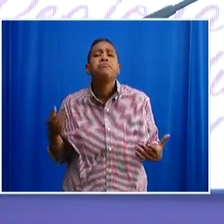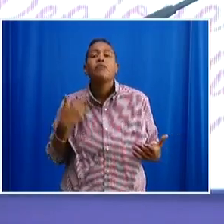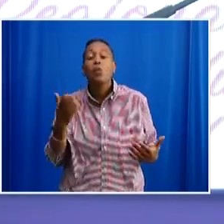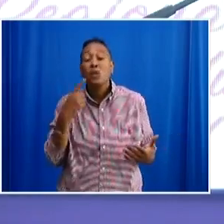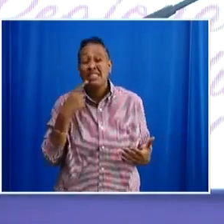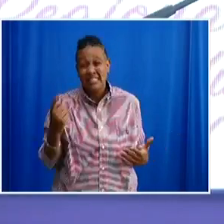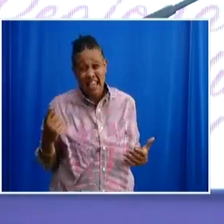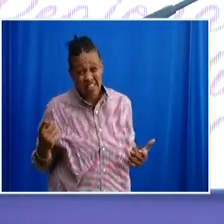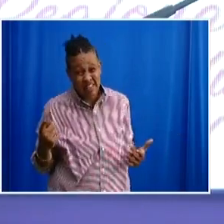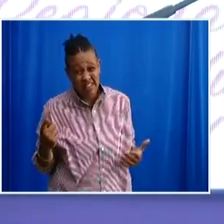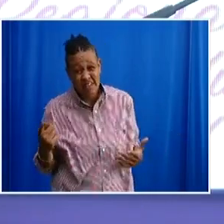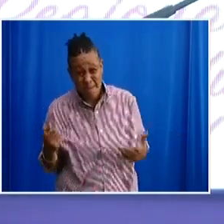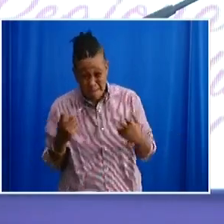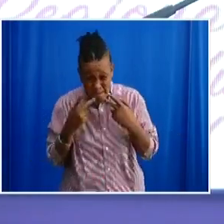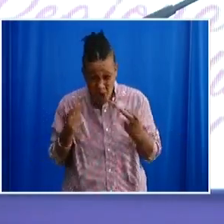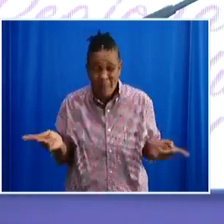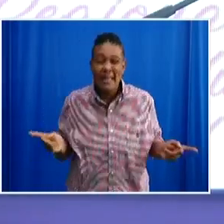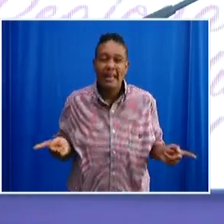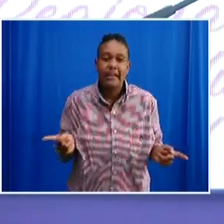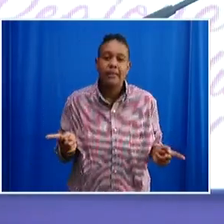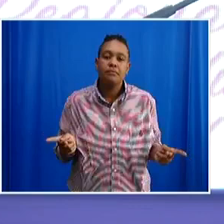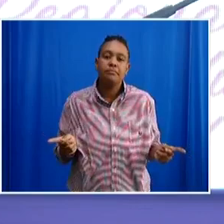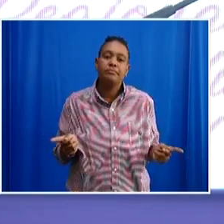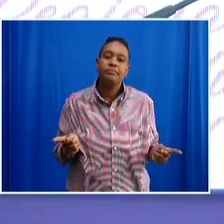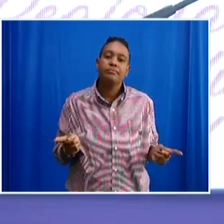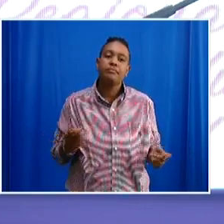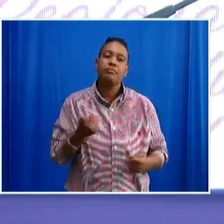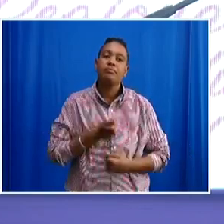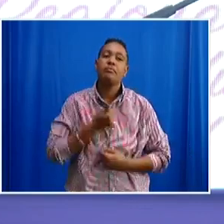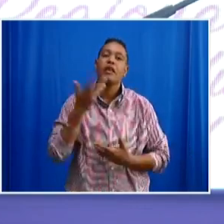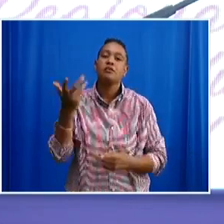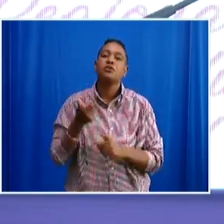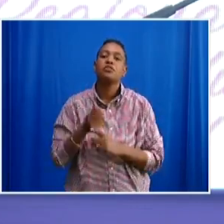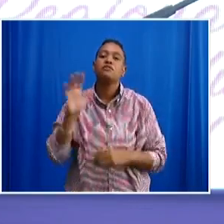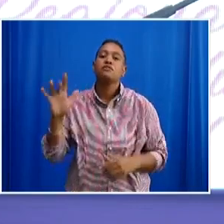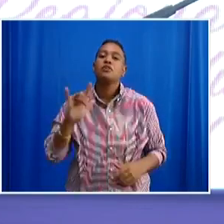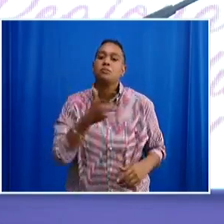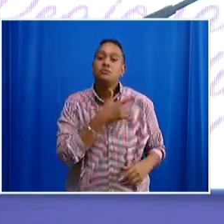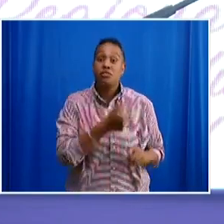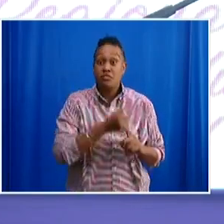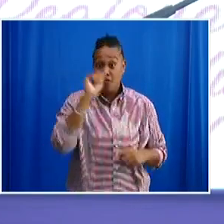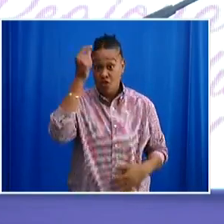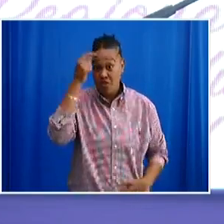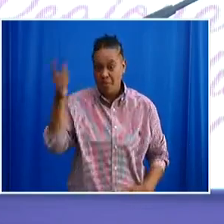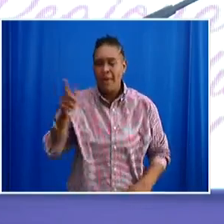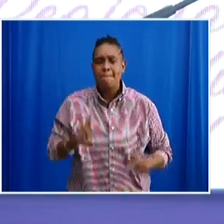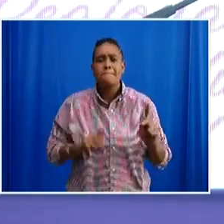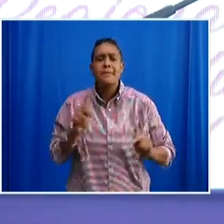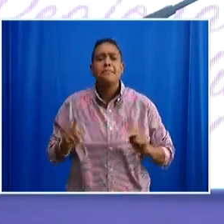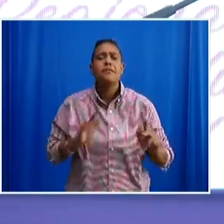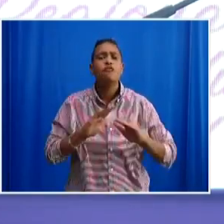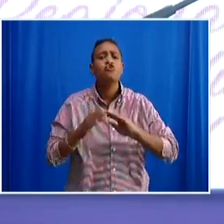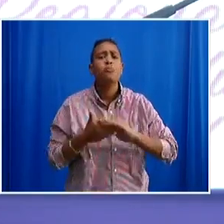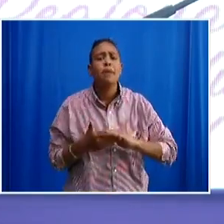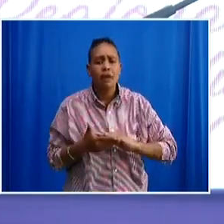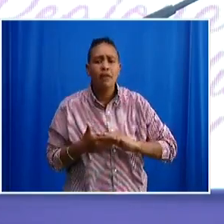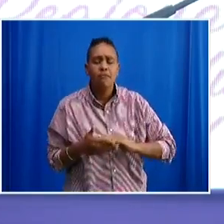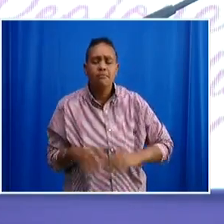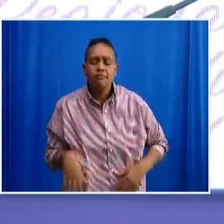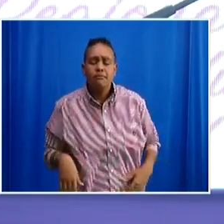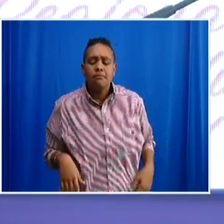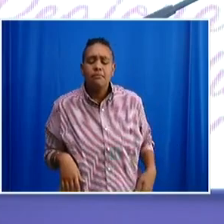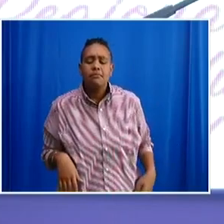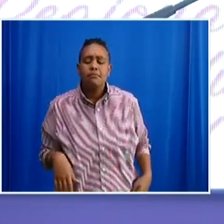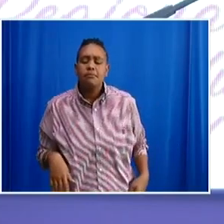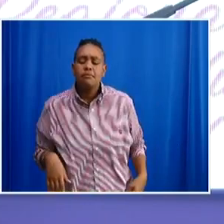say publicly express the appreciation of the government and people of Jamaica